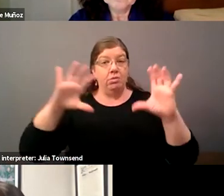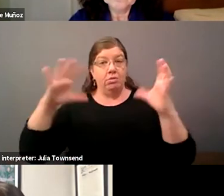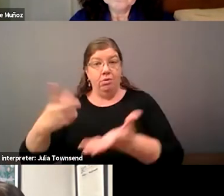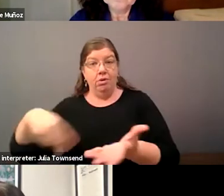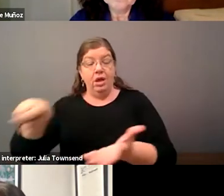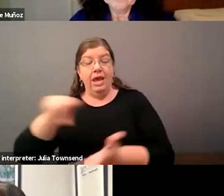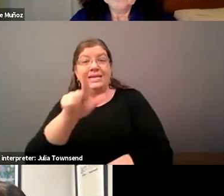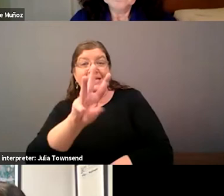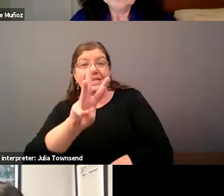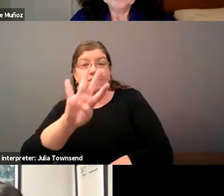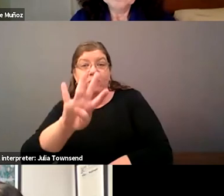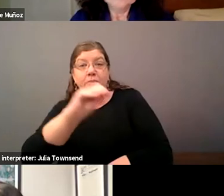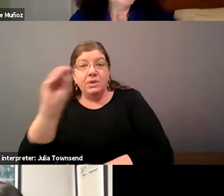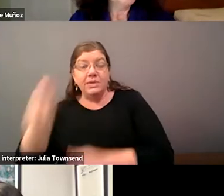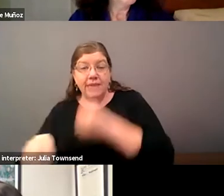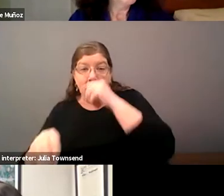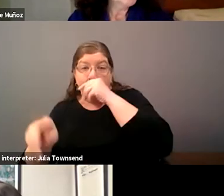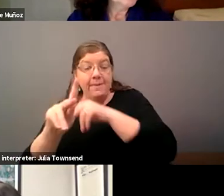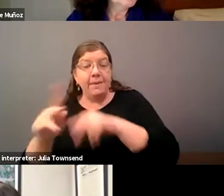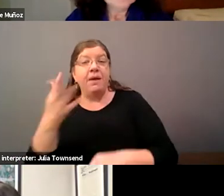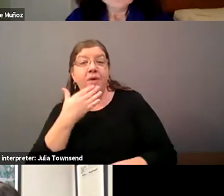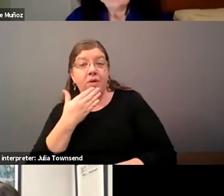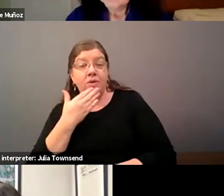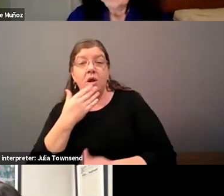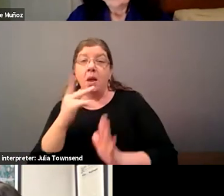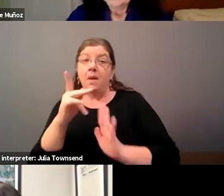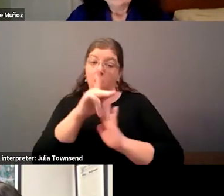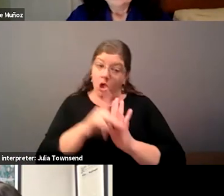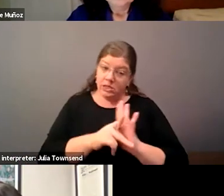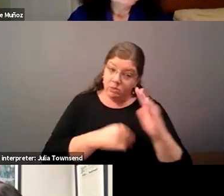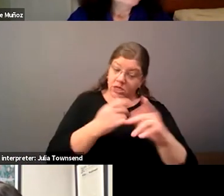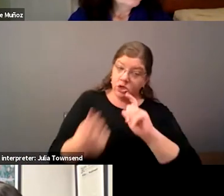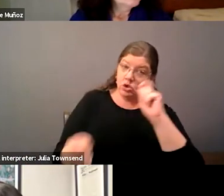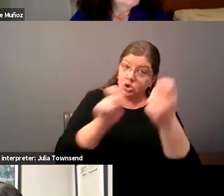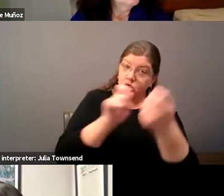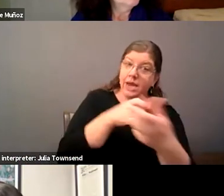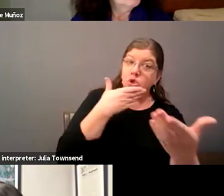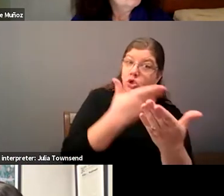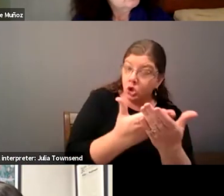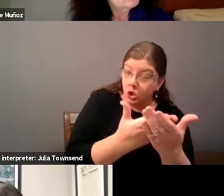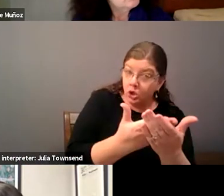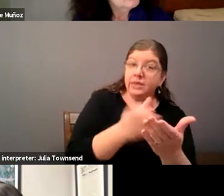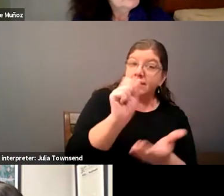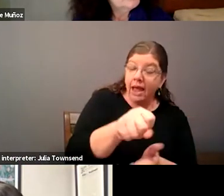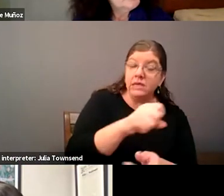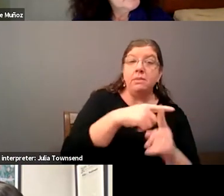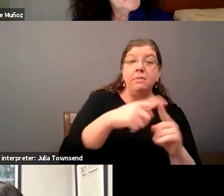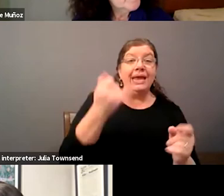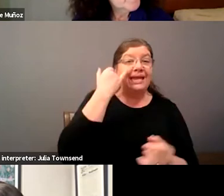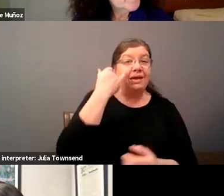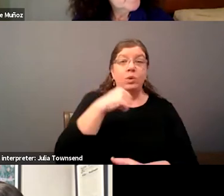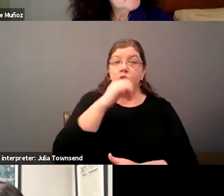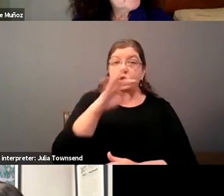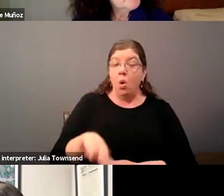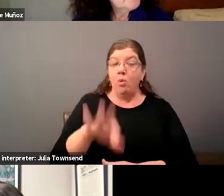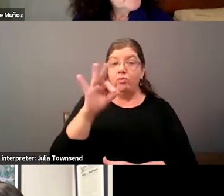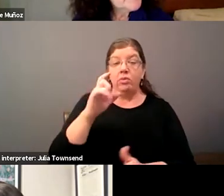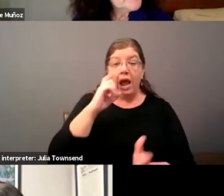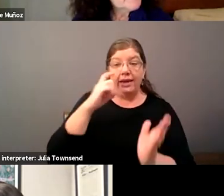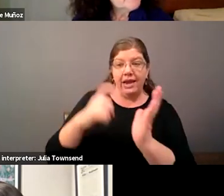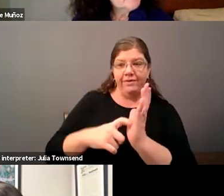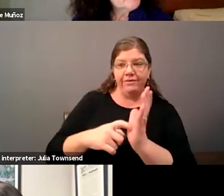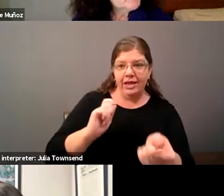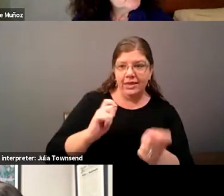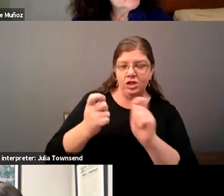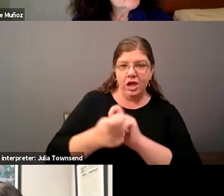color it's good to change the policies and procedures but if we do not identify and change the